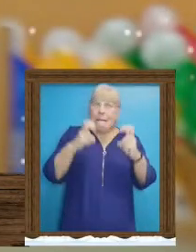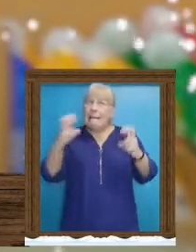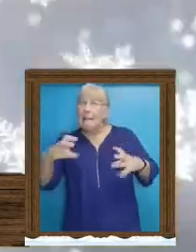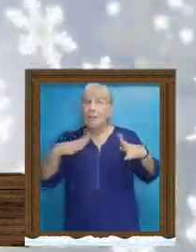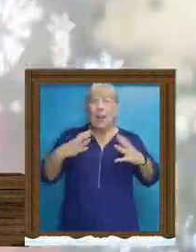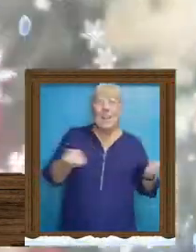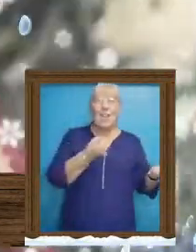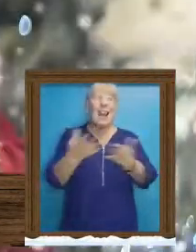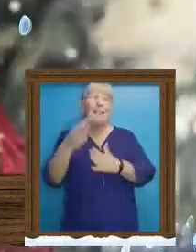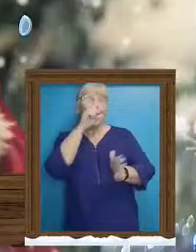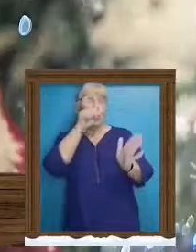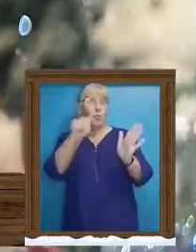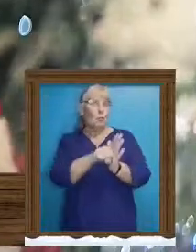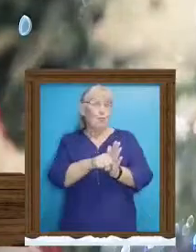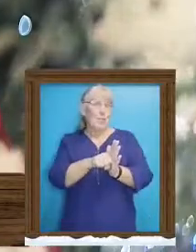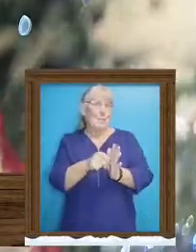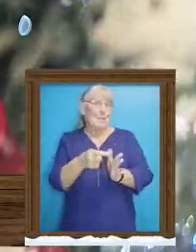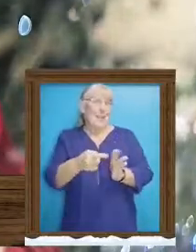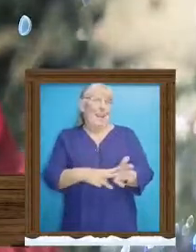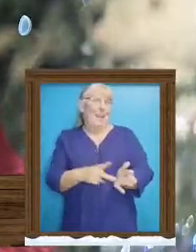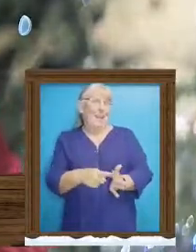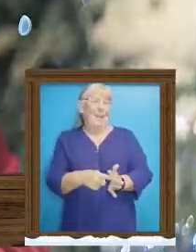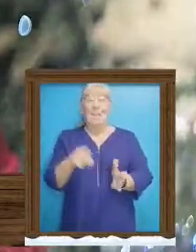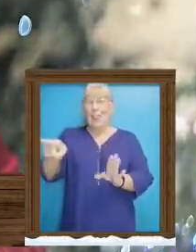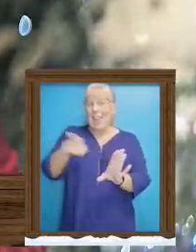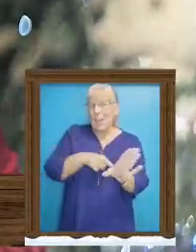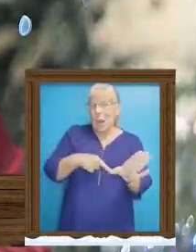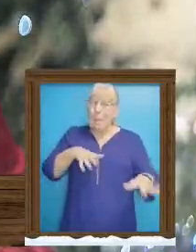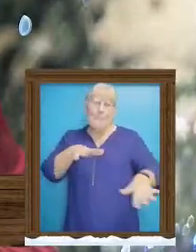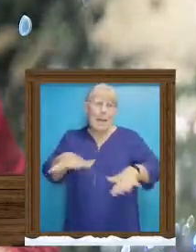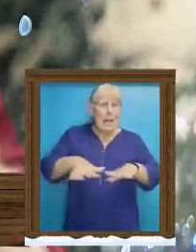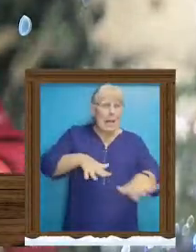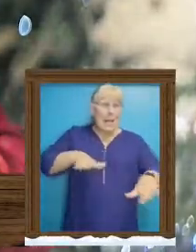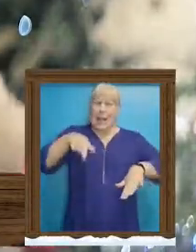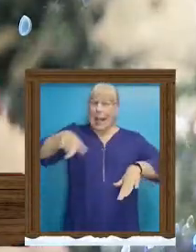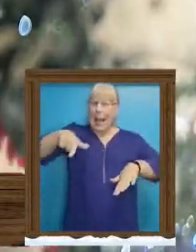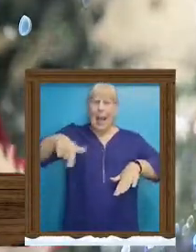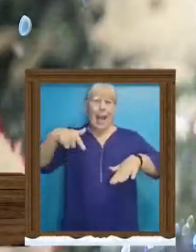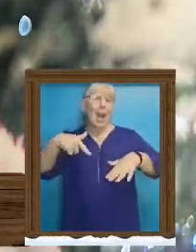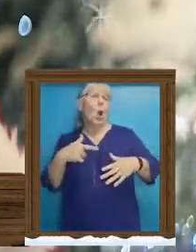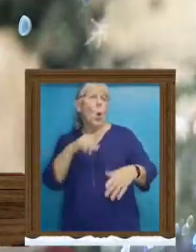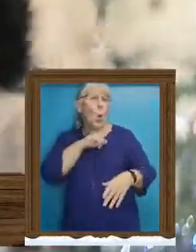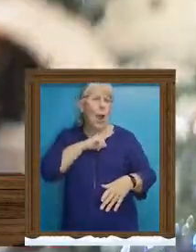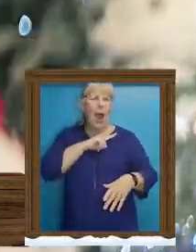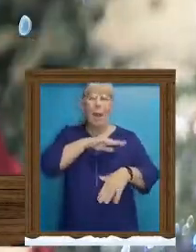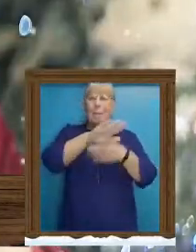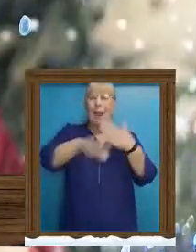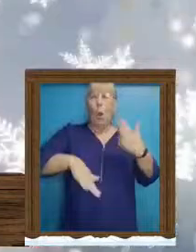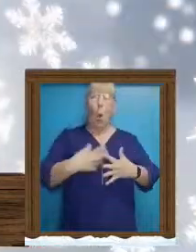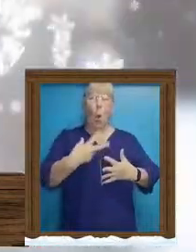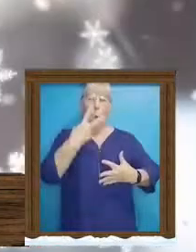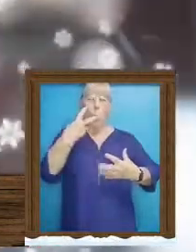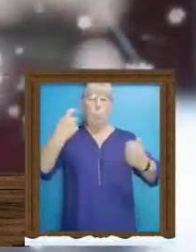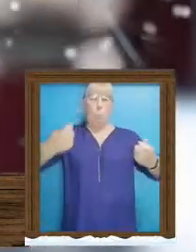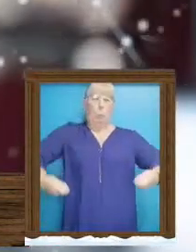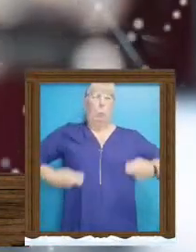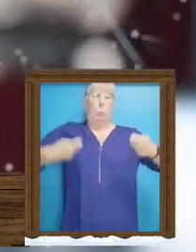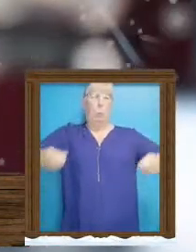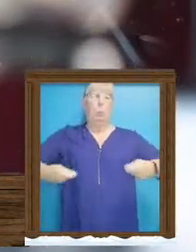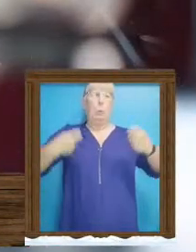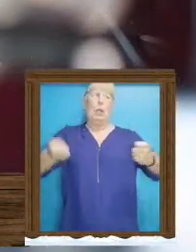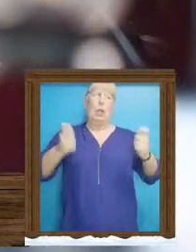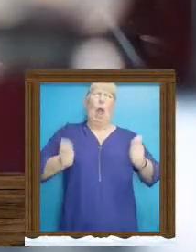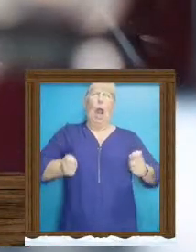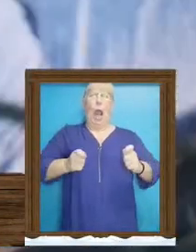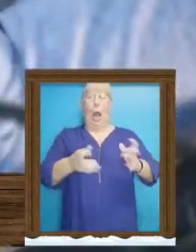Eve. Because it's been a very, very busy year here in the workshop. I've been getting rid of my old big bulky sleigh. You know the big